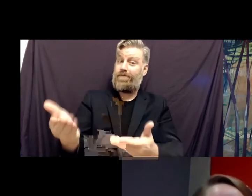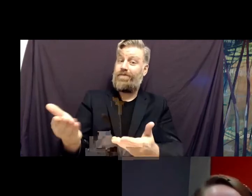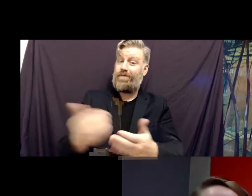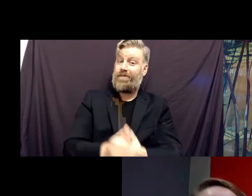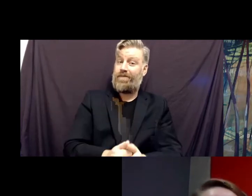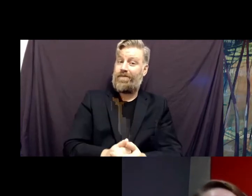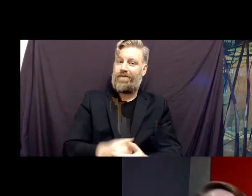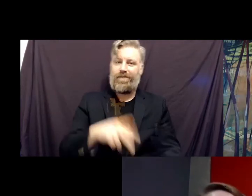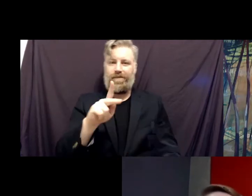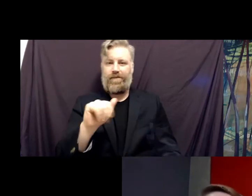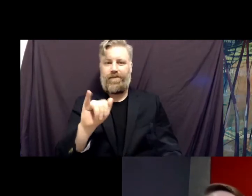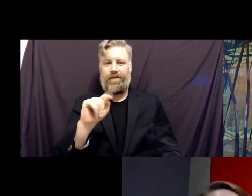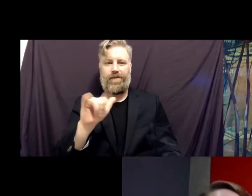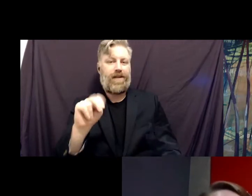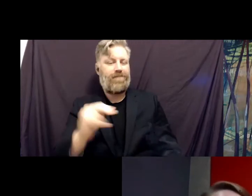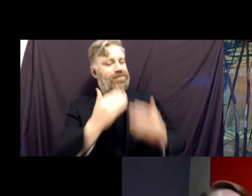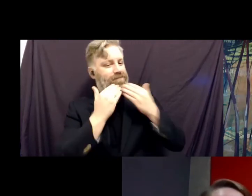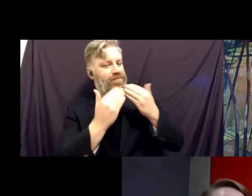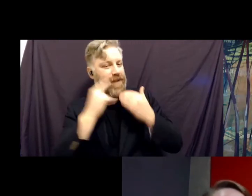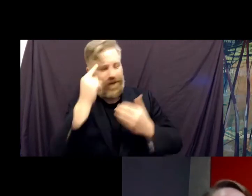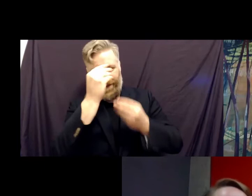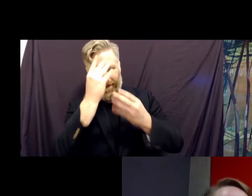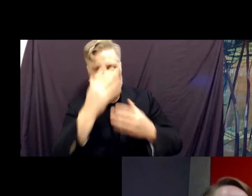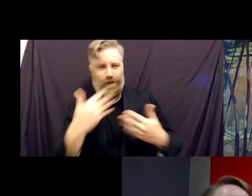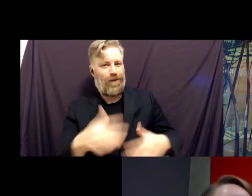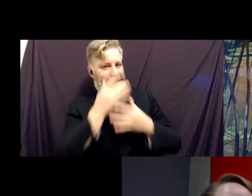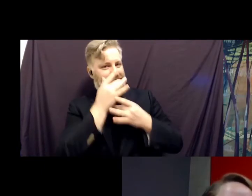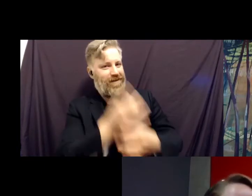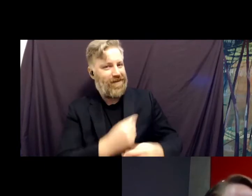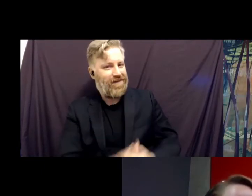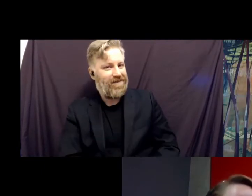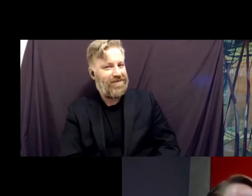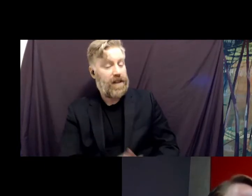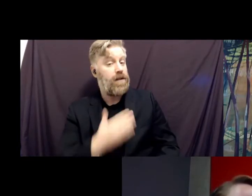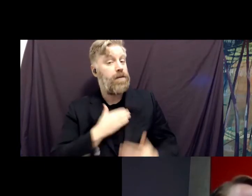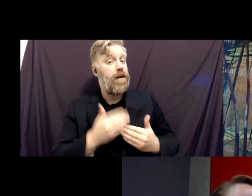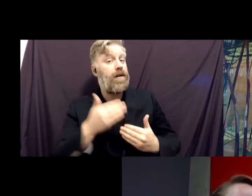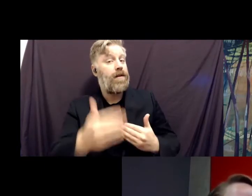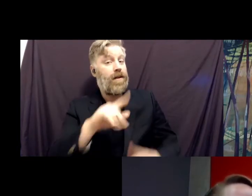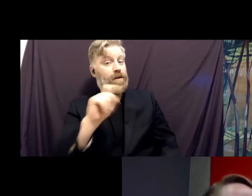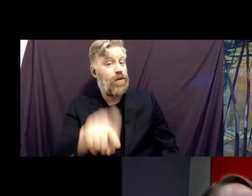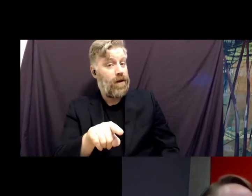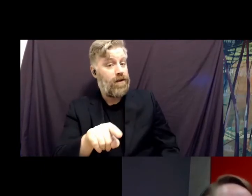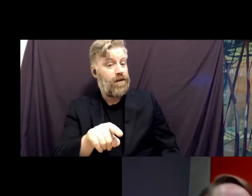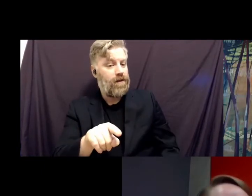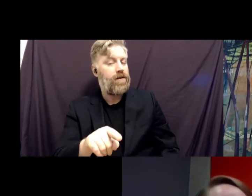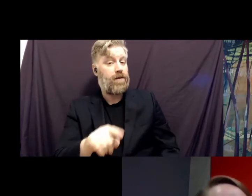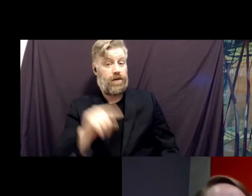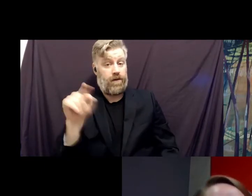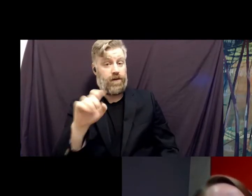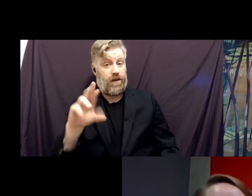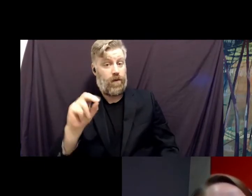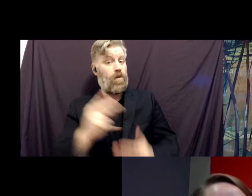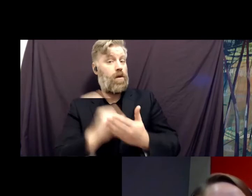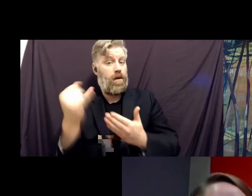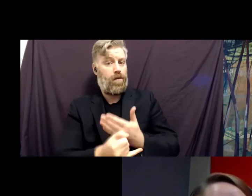Thank you for that information. That's very interesting. So my next question is, the Zero project has accomplished